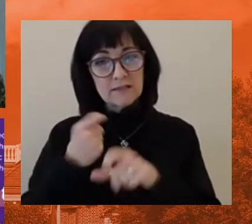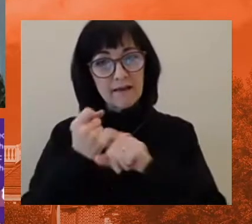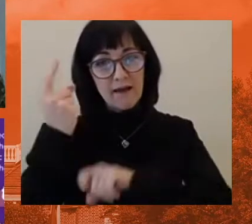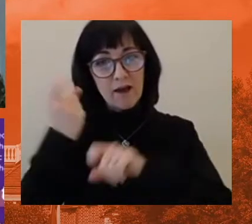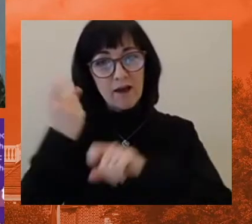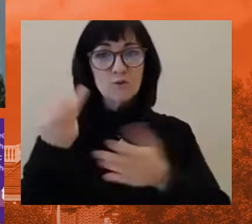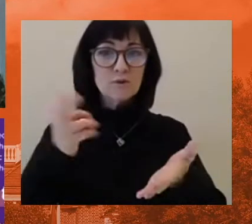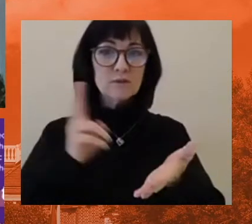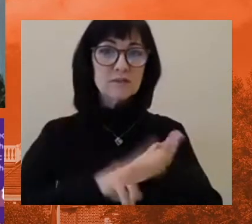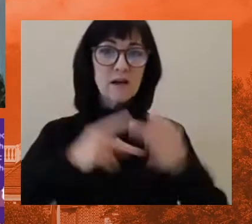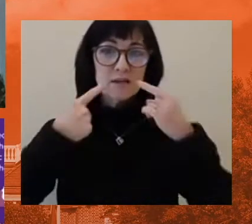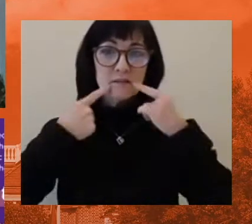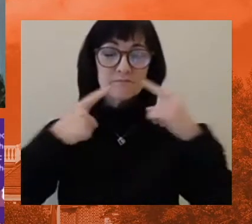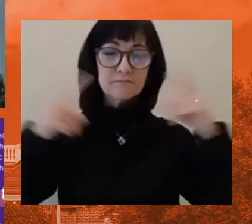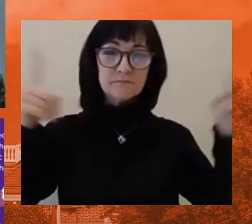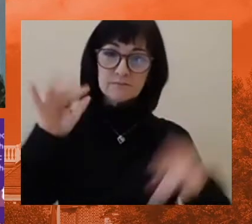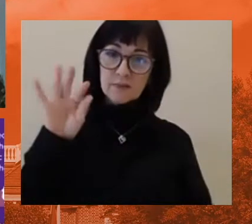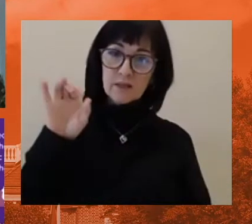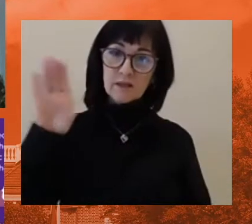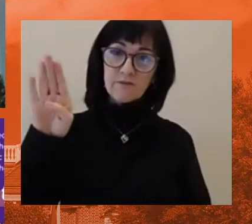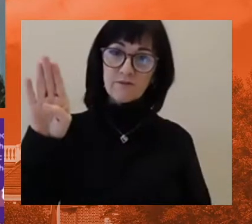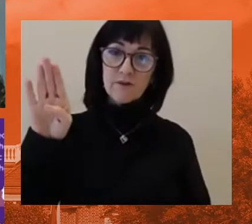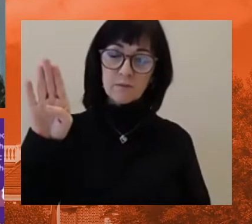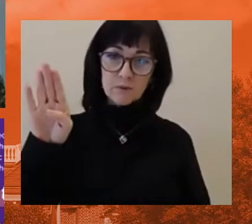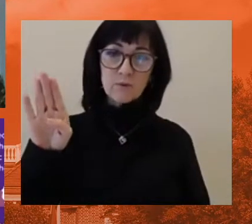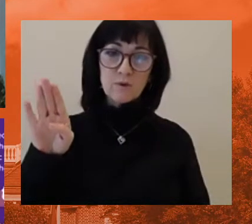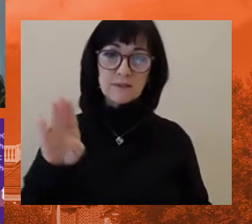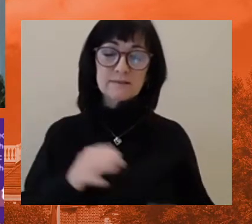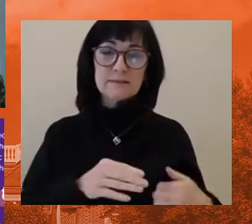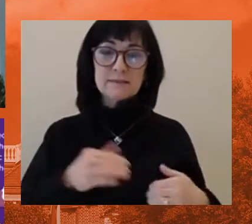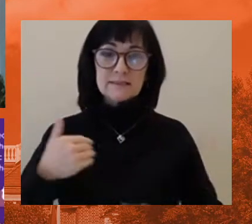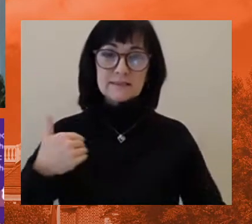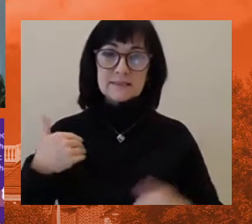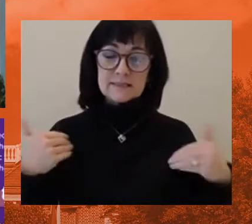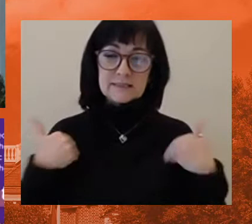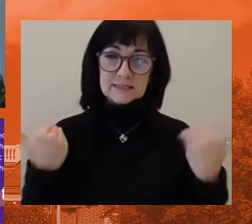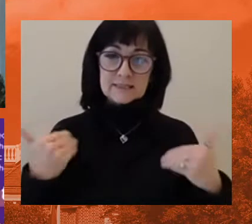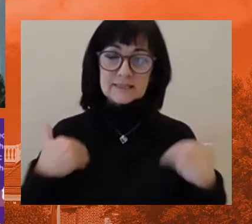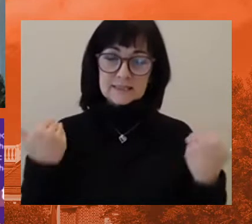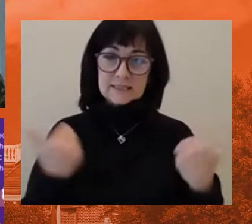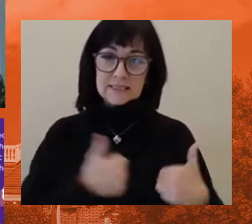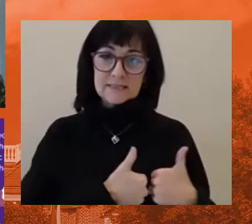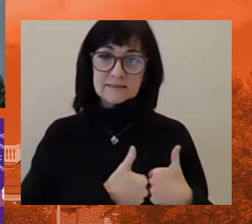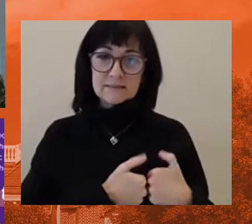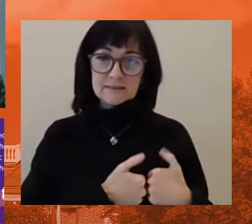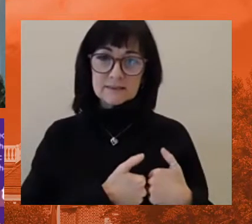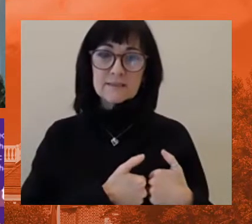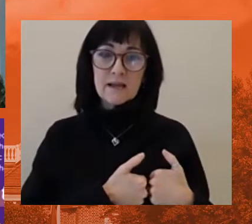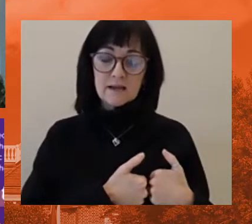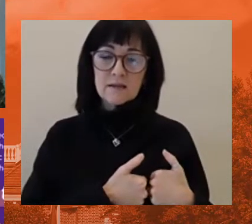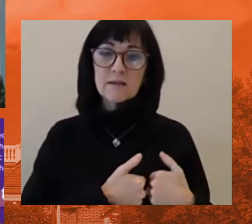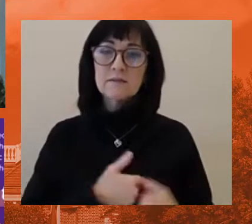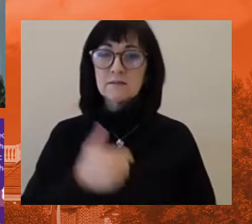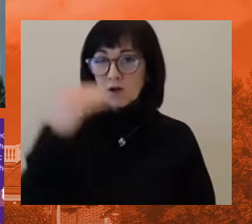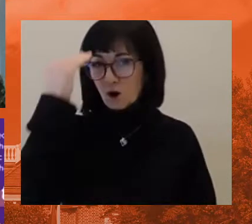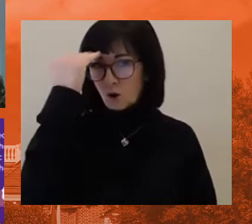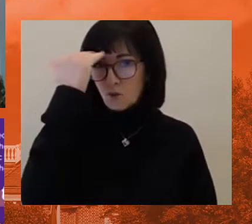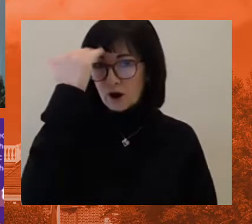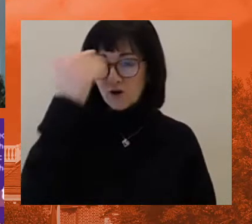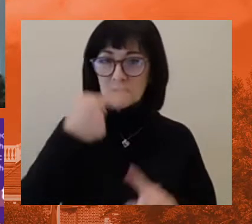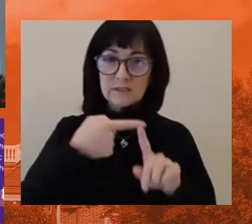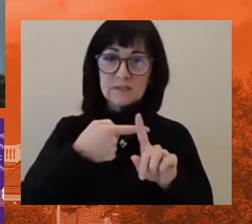designated February as Teen Dating Violence Prevention and Awareness Month. We have guests with us today who